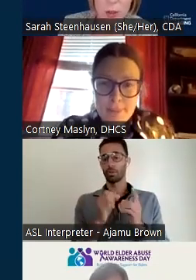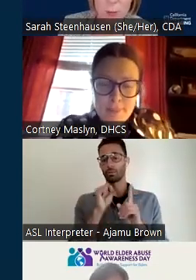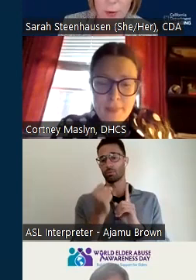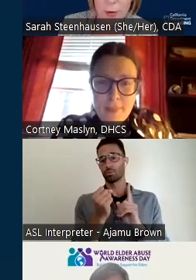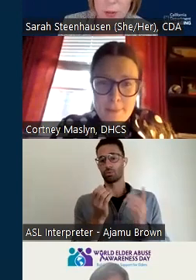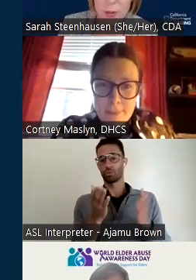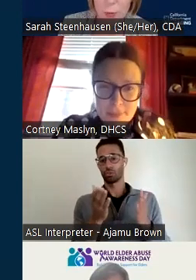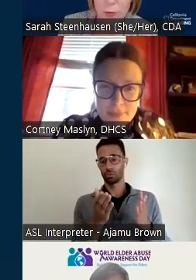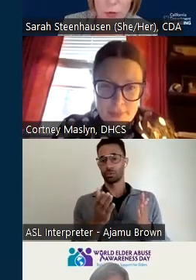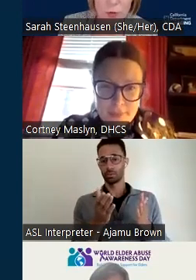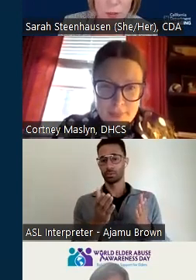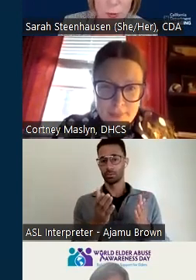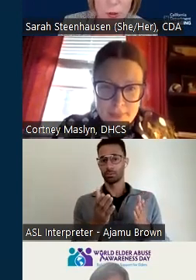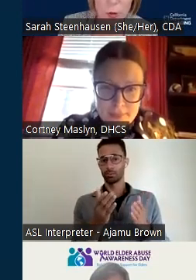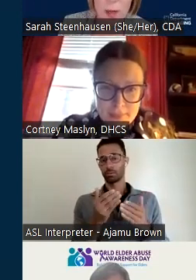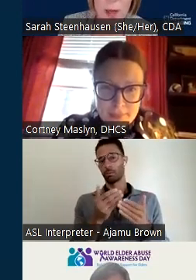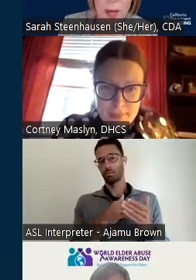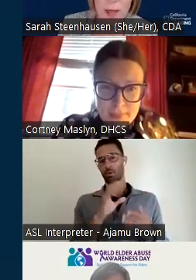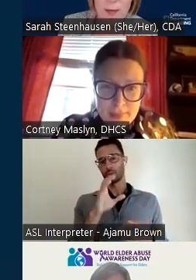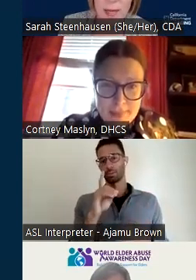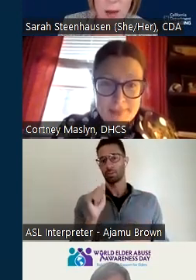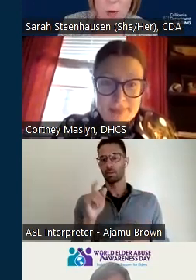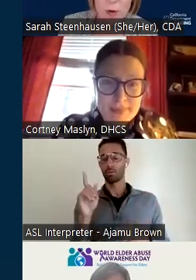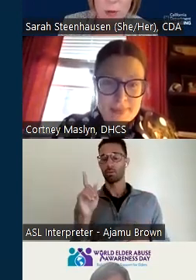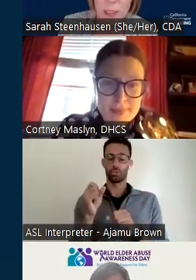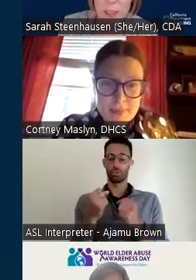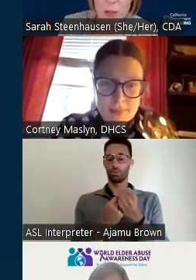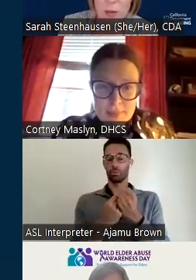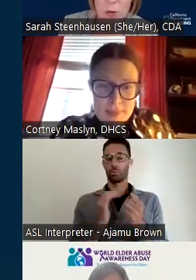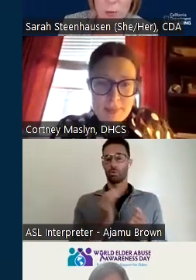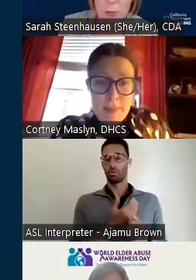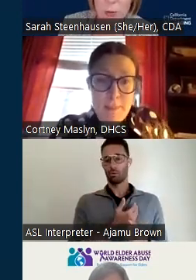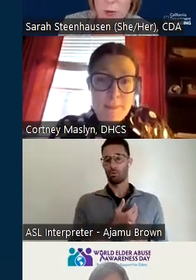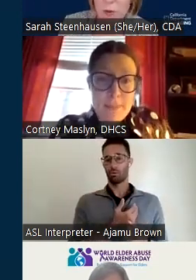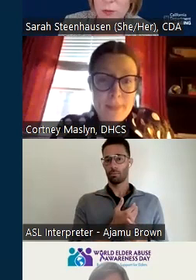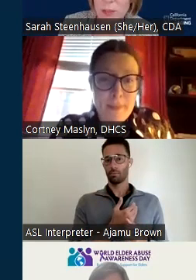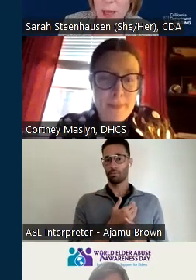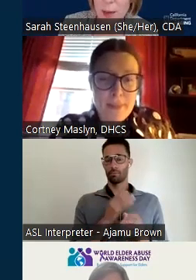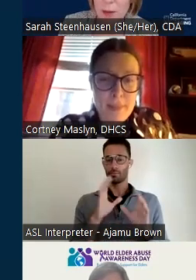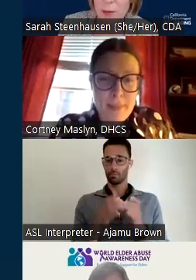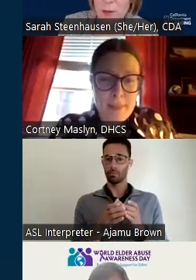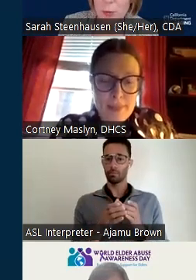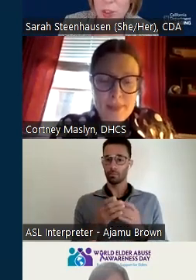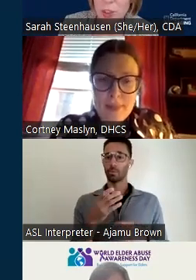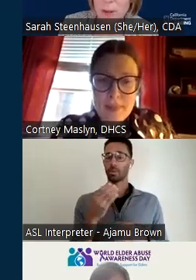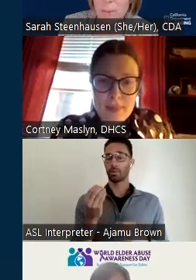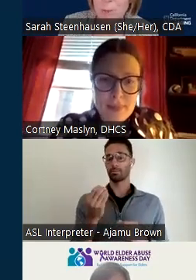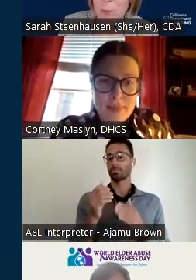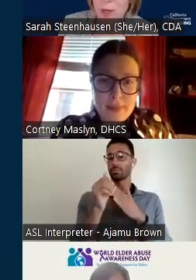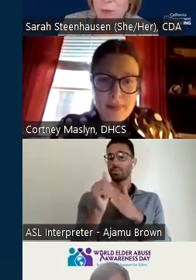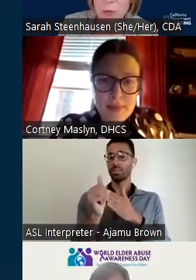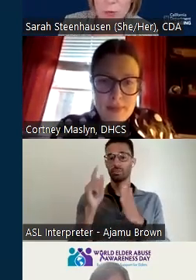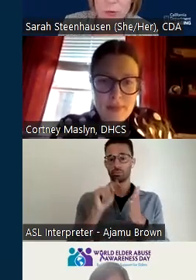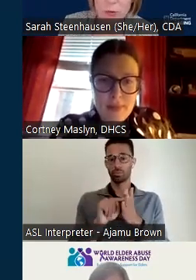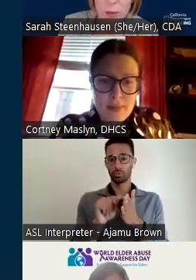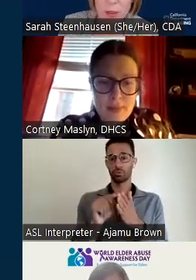she operated our Supportive Services Bureau. And then it is now one of our leads on the home and community-based services gap analysis project.